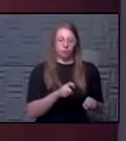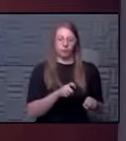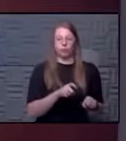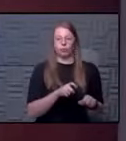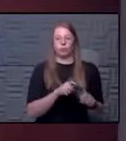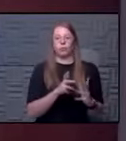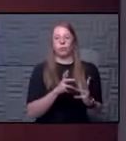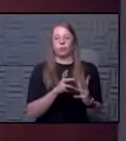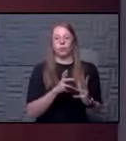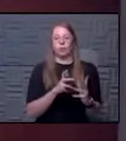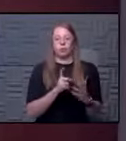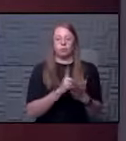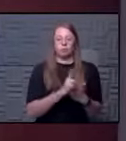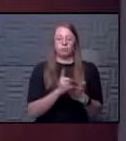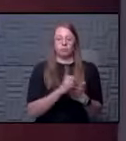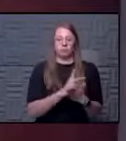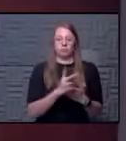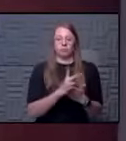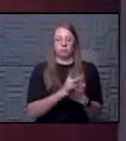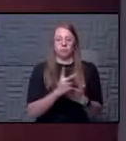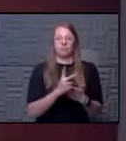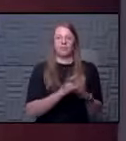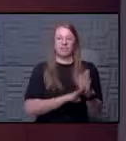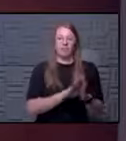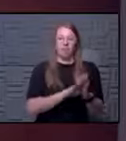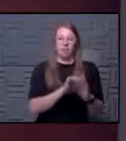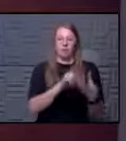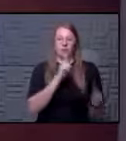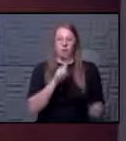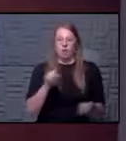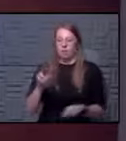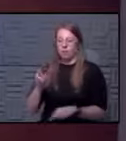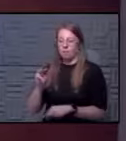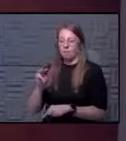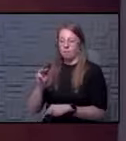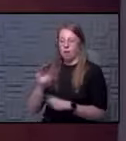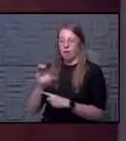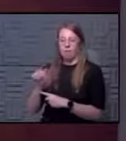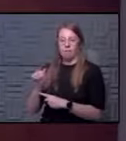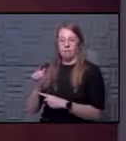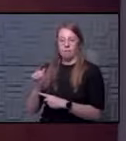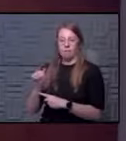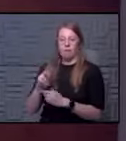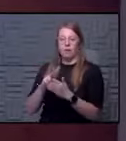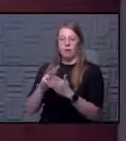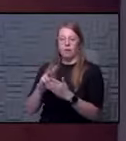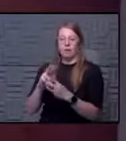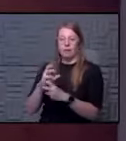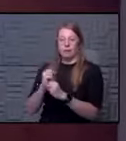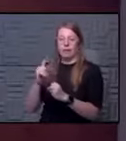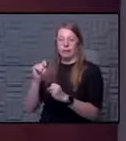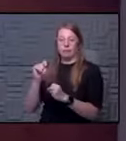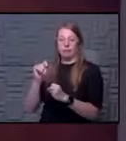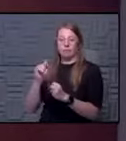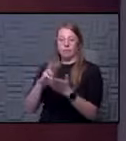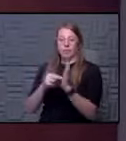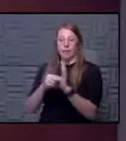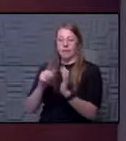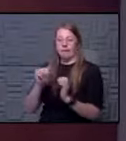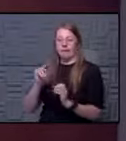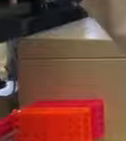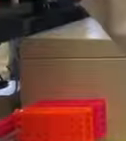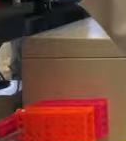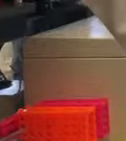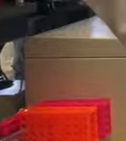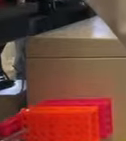think about weeks to develop that response. The monoclonal antibody, as soon as you get it, you have the antibodies to